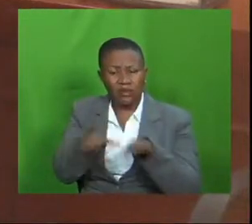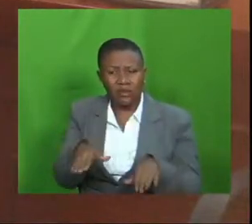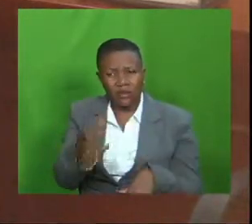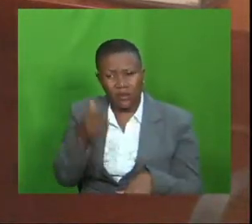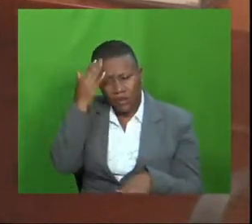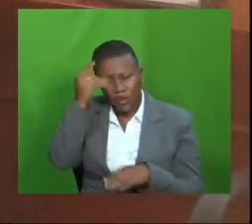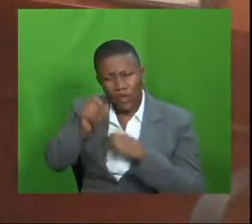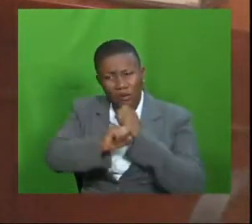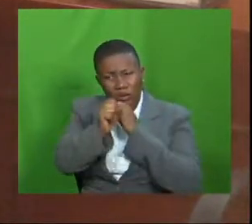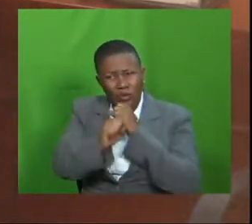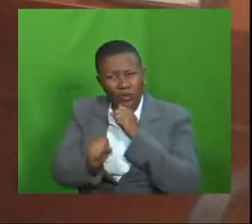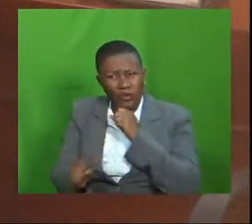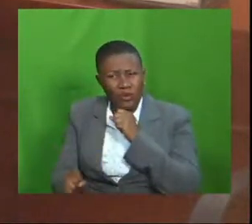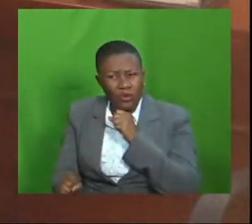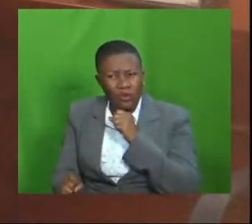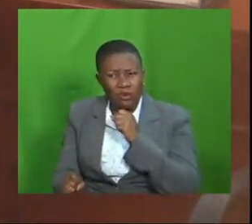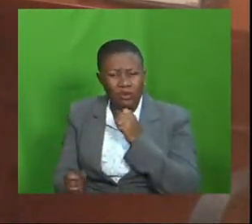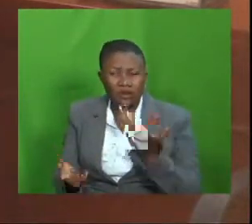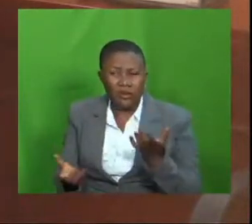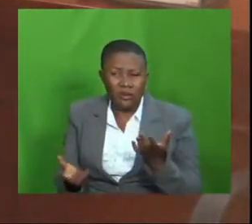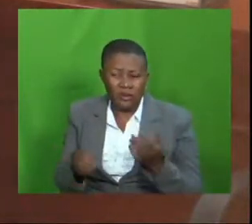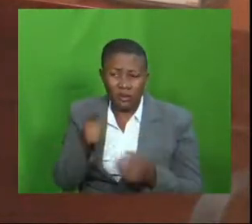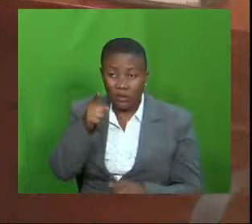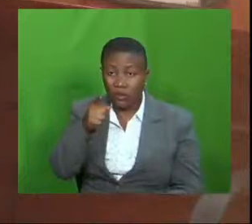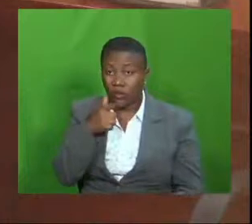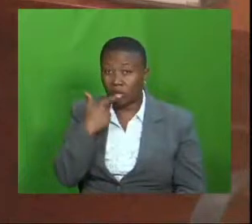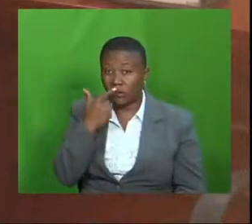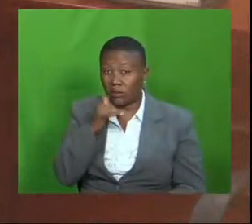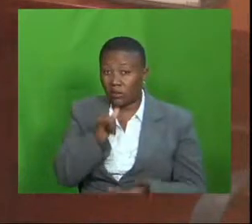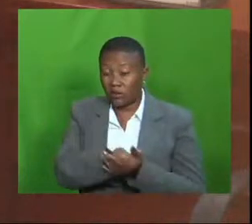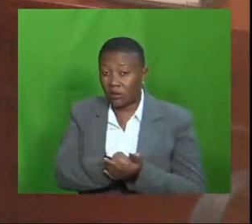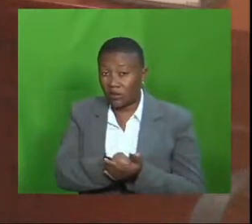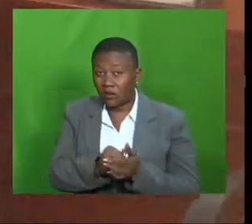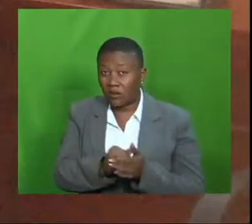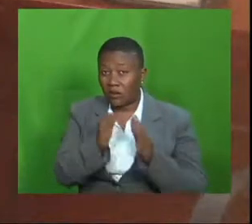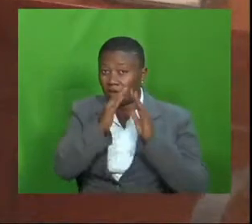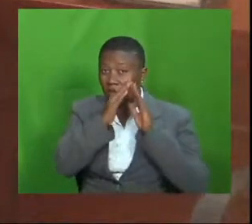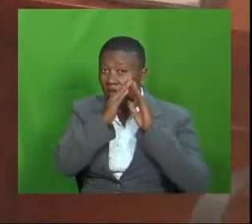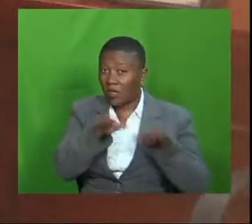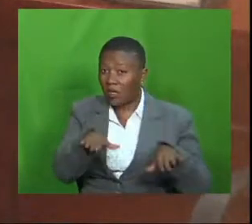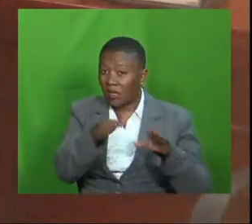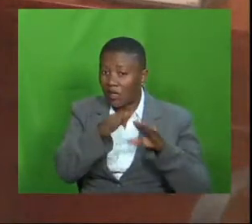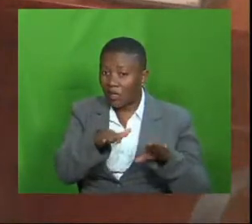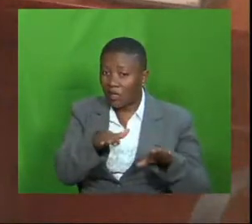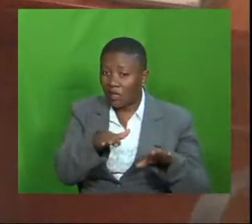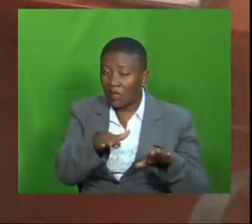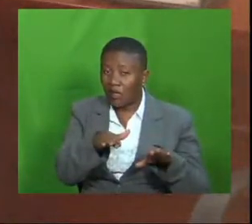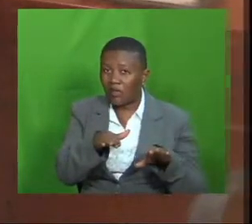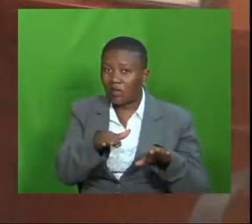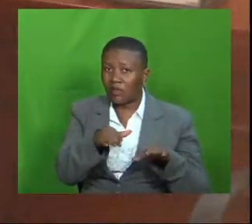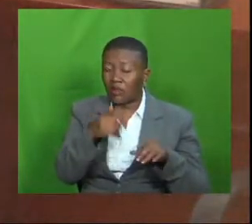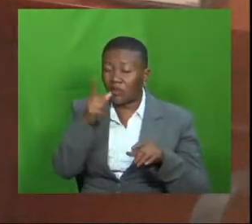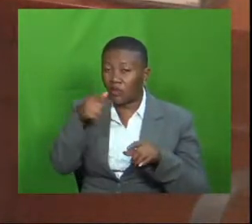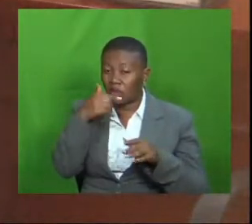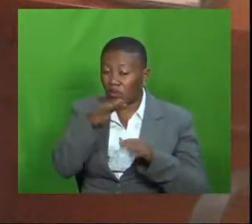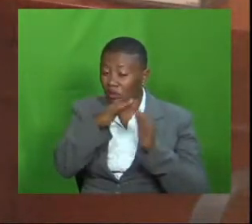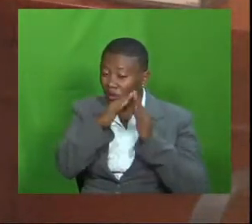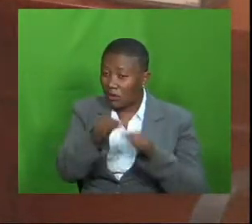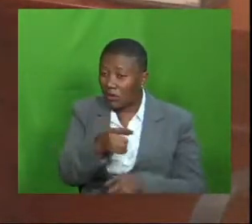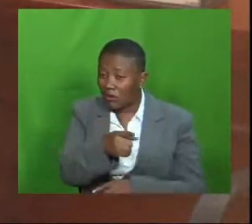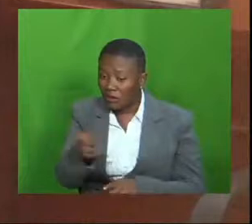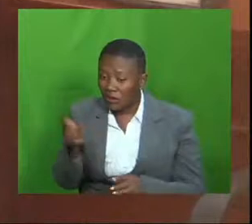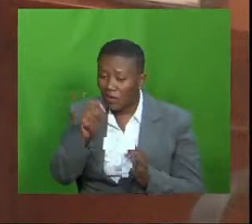by way of conclusion, you said the House should go through the